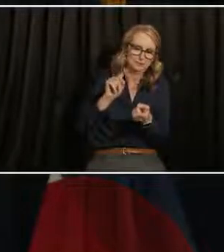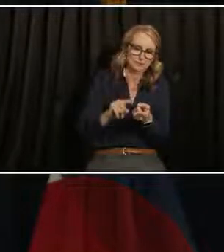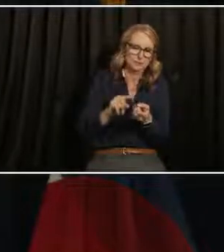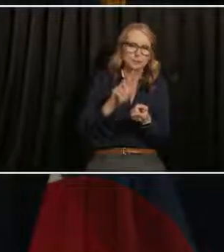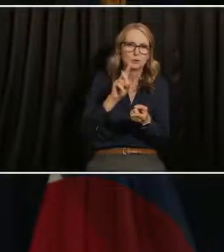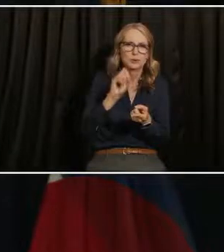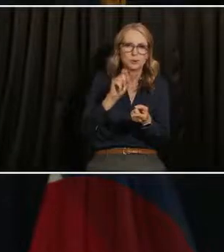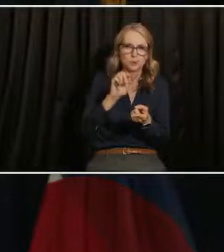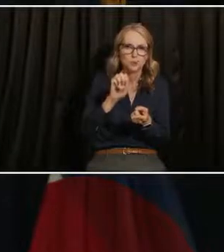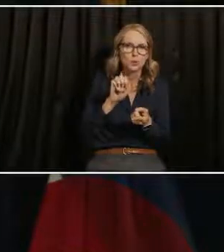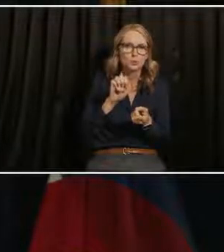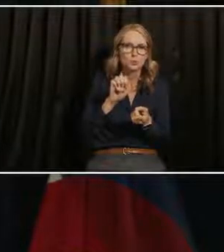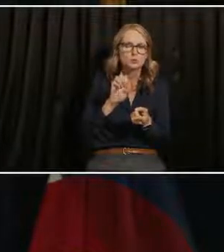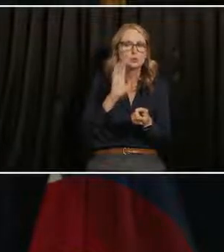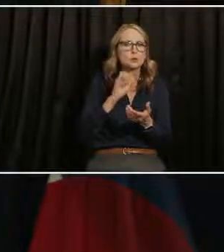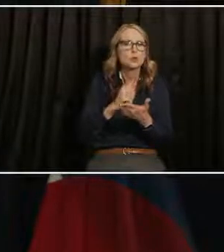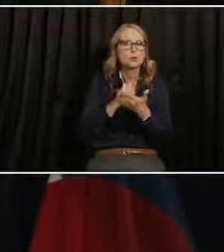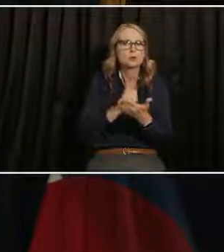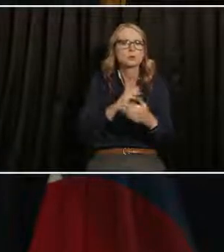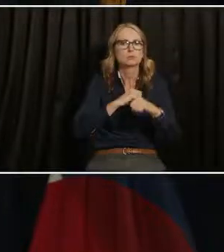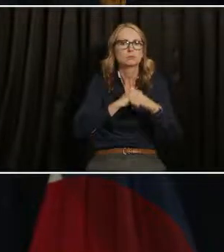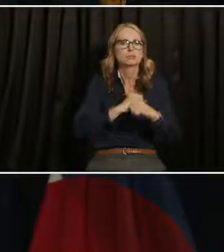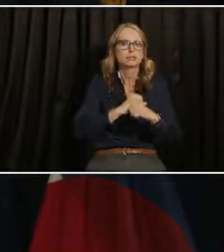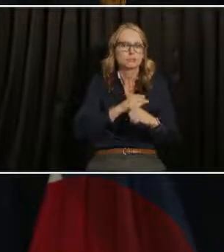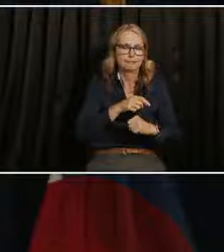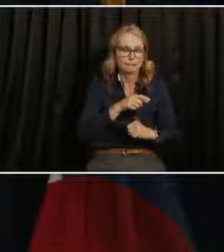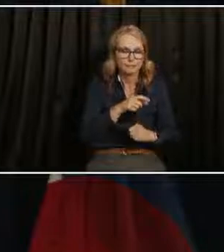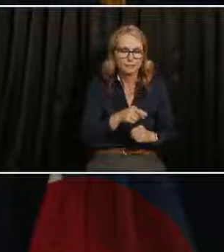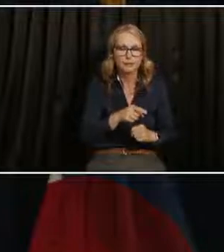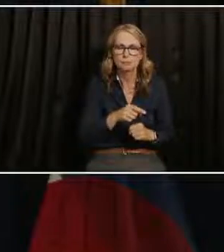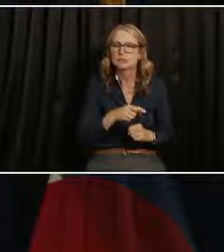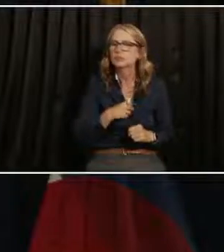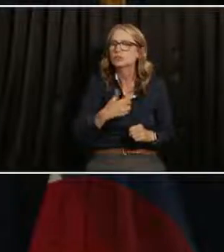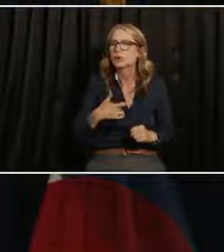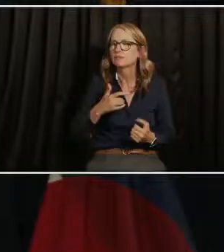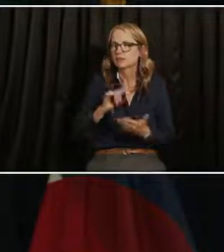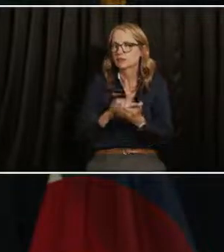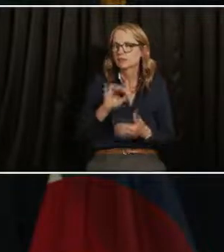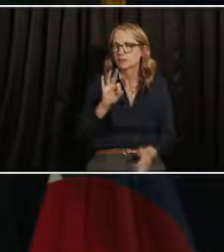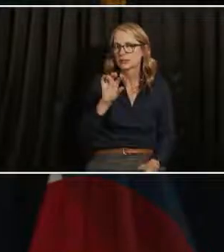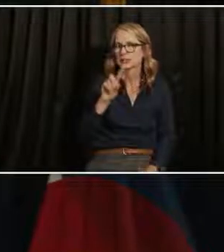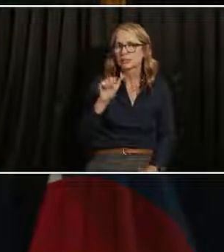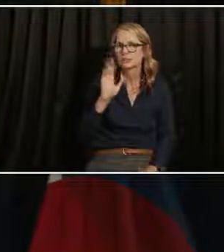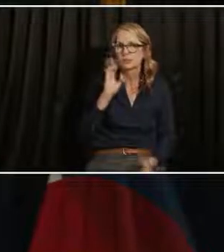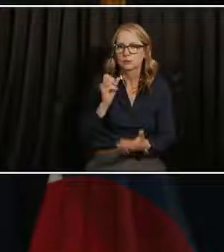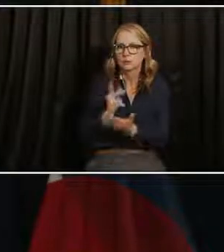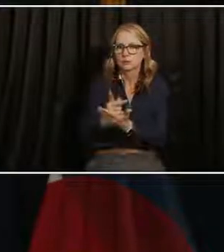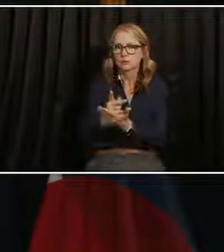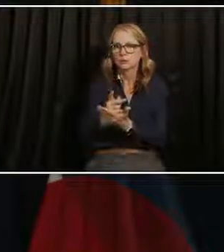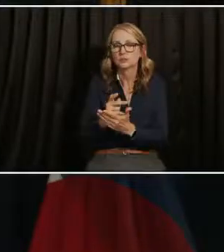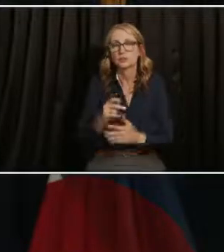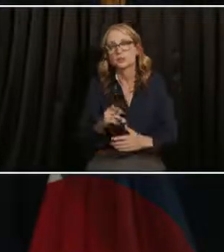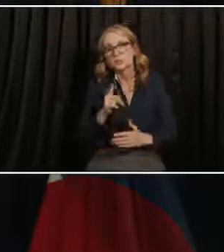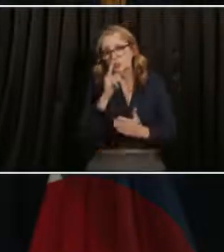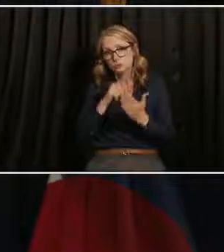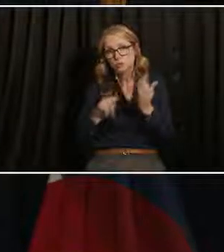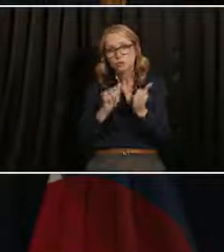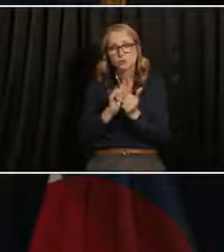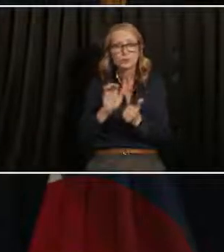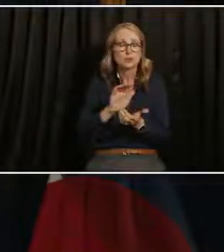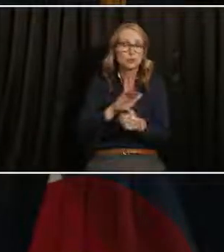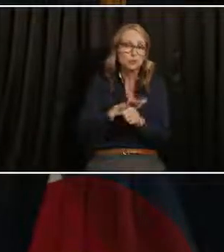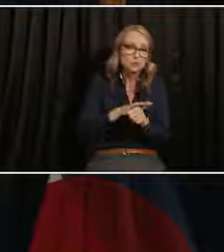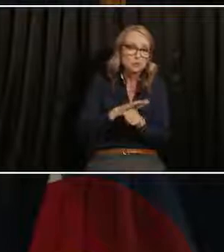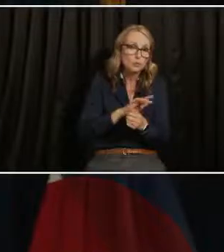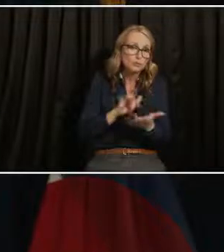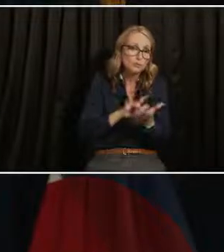invoke the immune response, and that is likely to be what the FDA asks on. So you're going to want to check with your local pharmacy, your